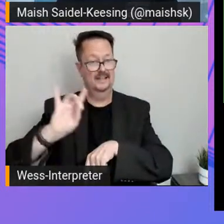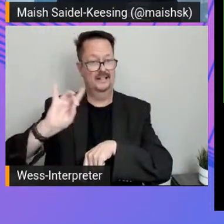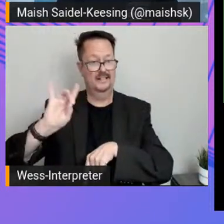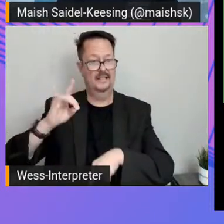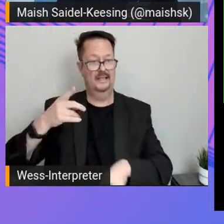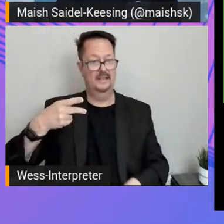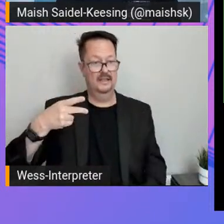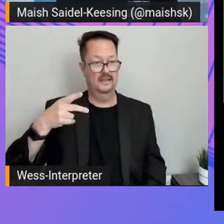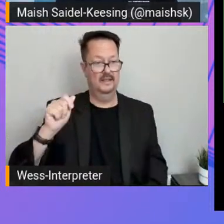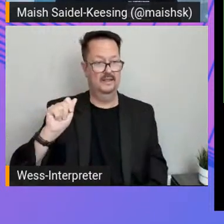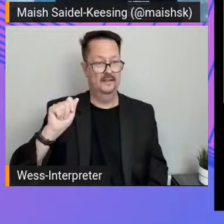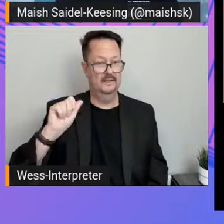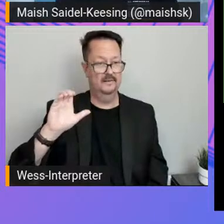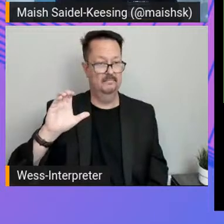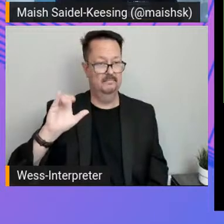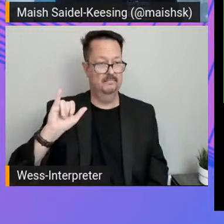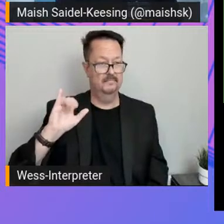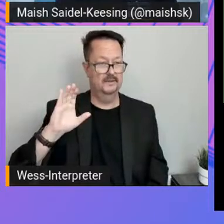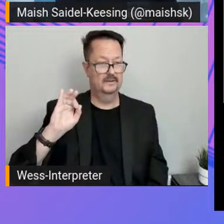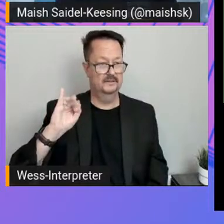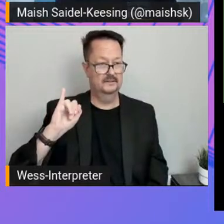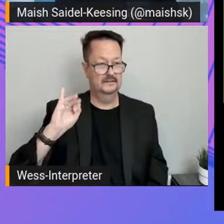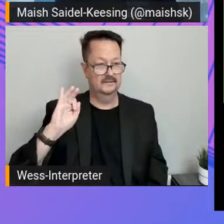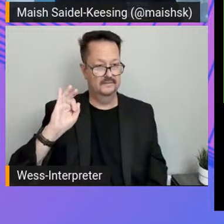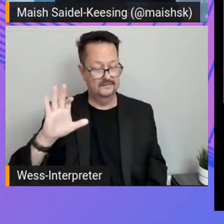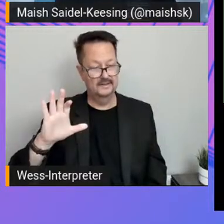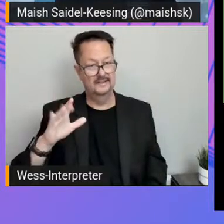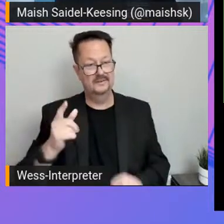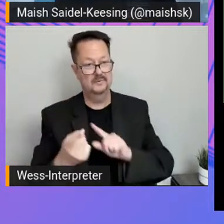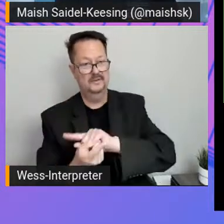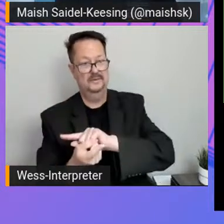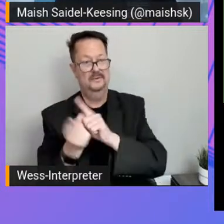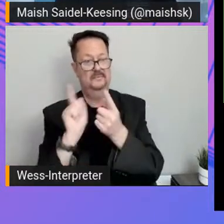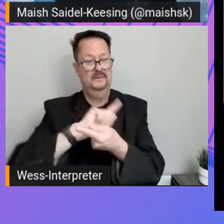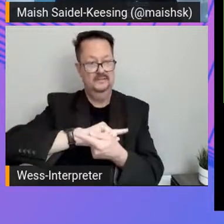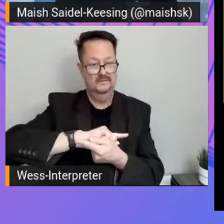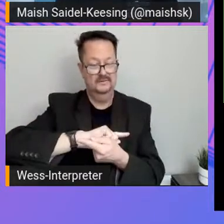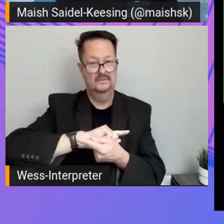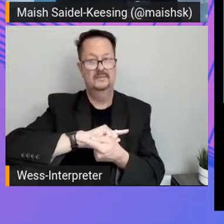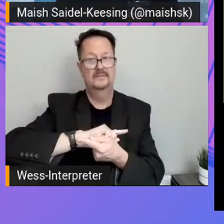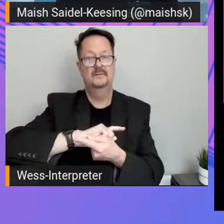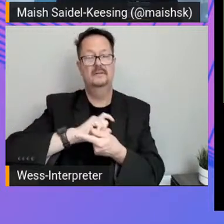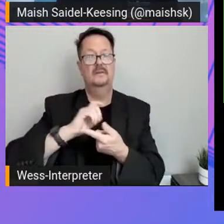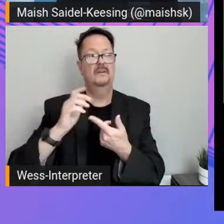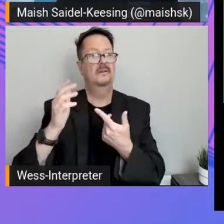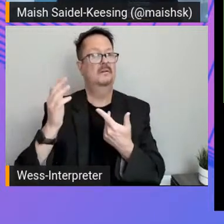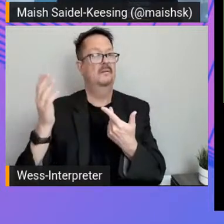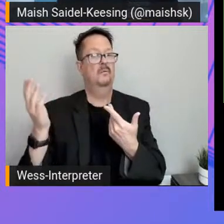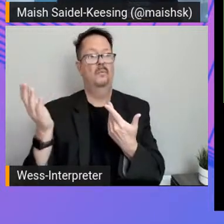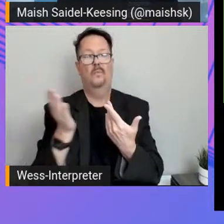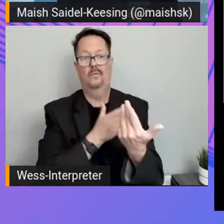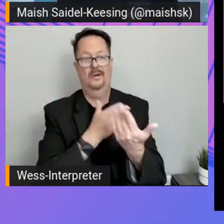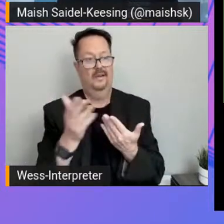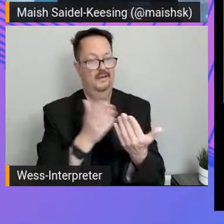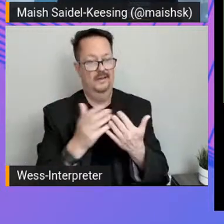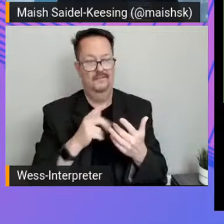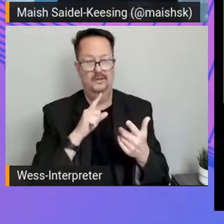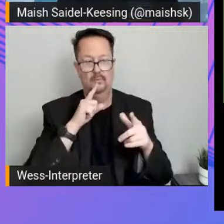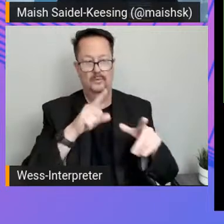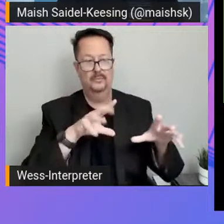we go ahead and revert the desired count back to whatever it was when we shut it